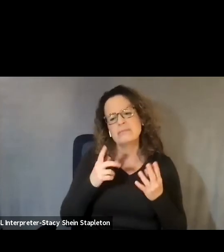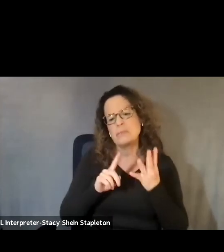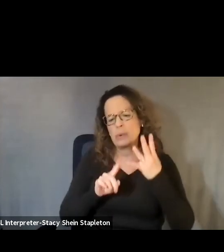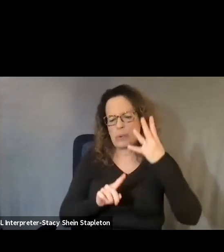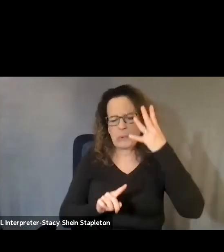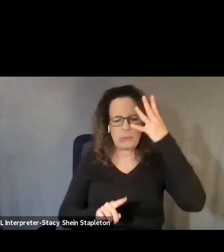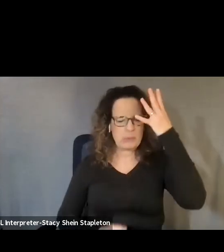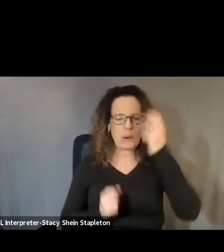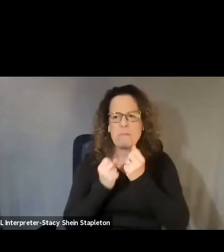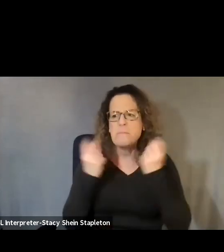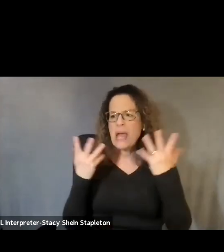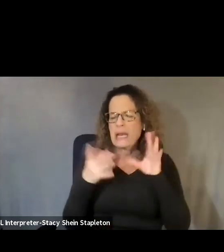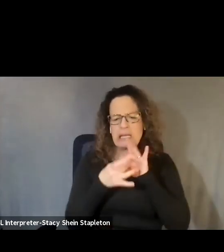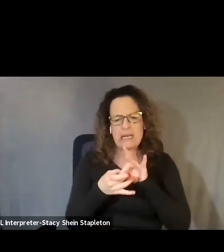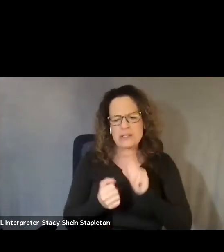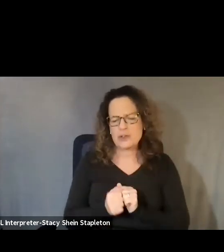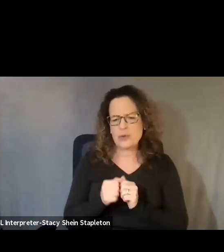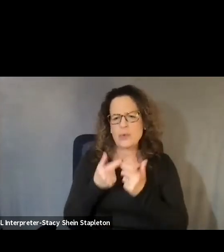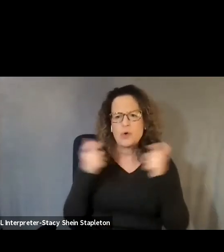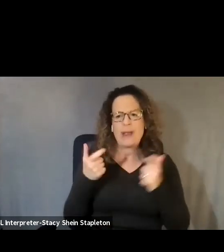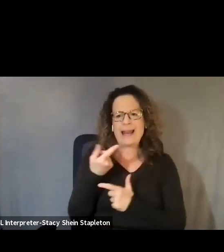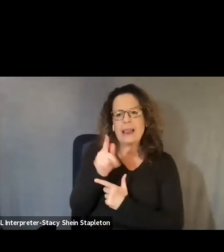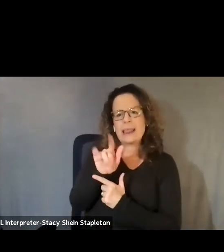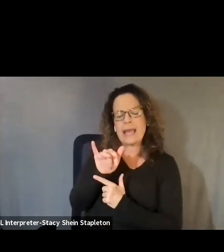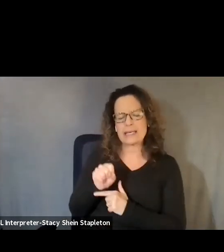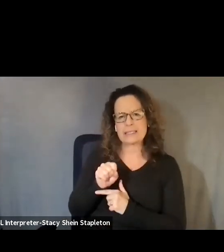and on. You know, as an